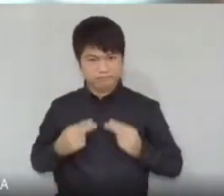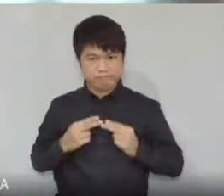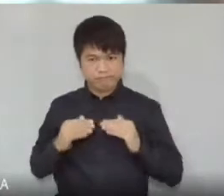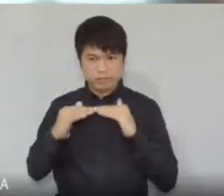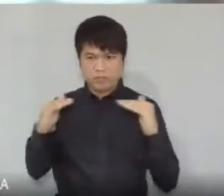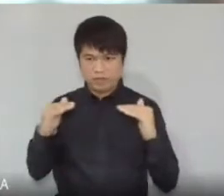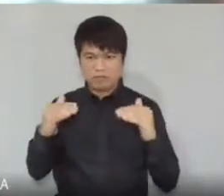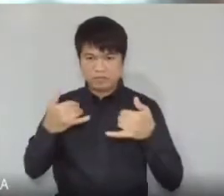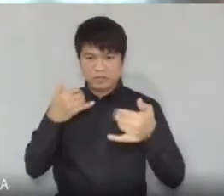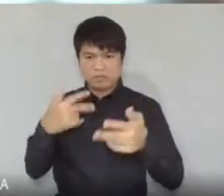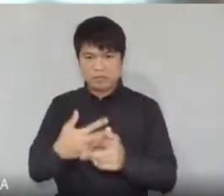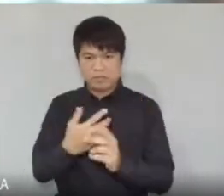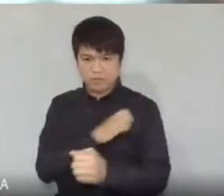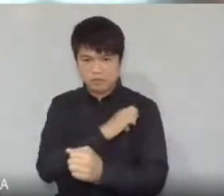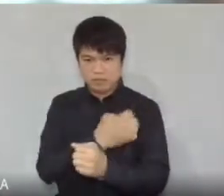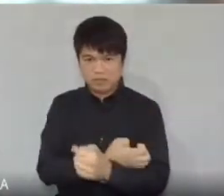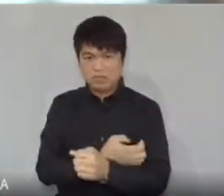teledentistry, telepharmacy,